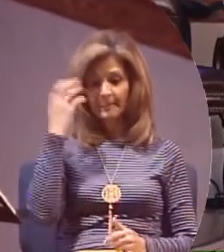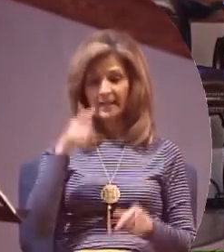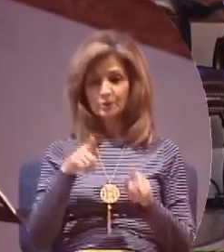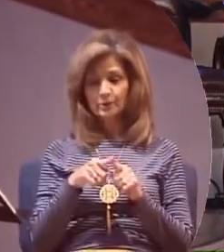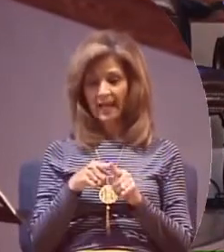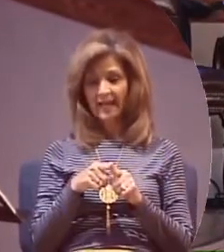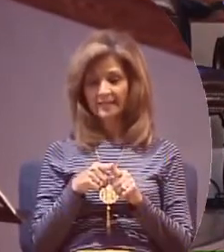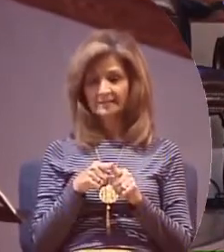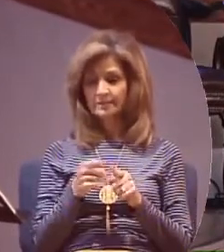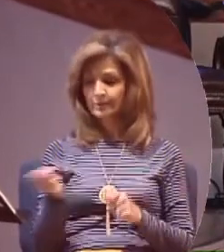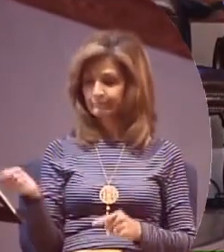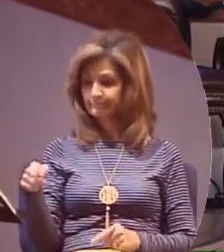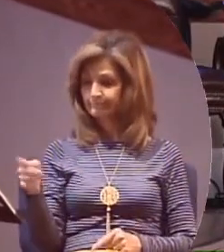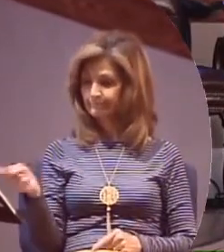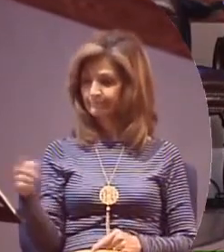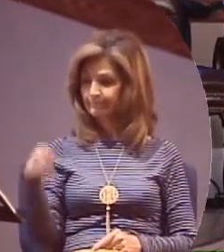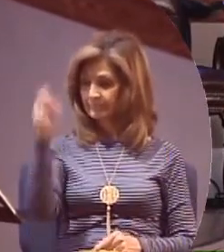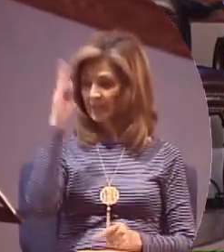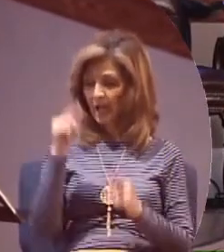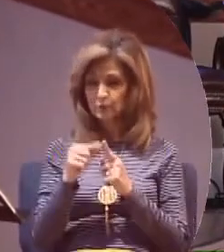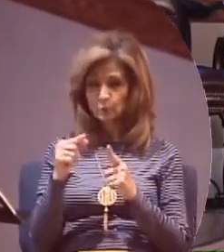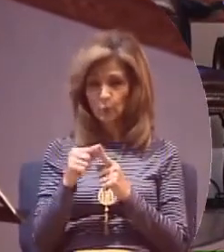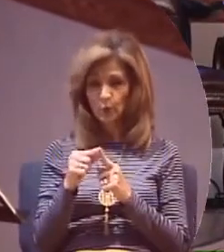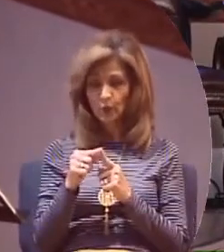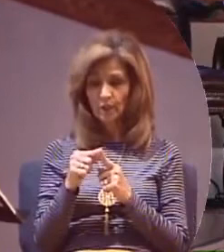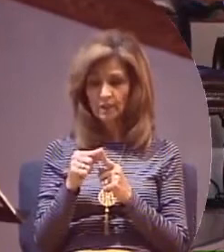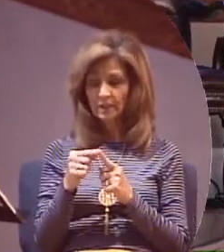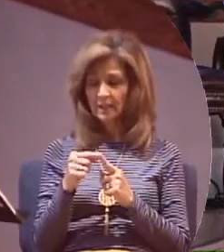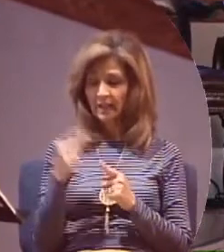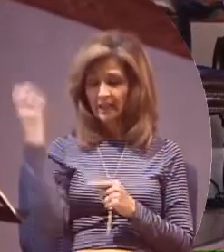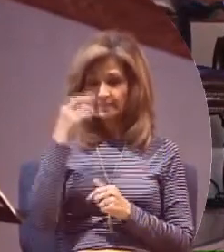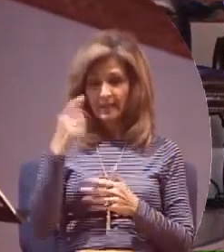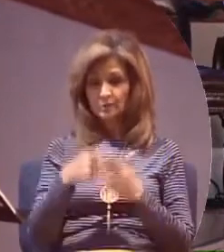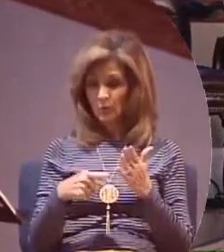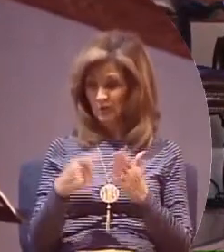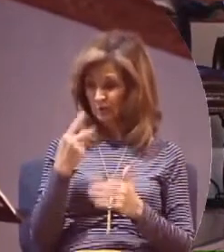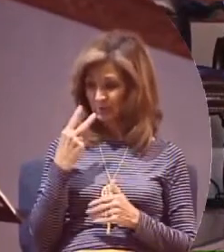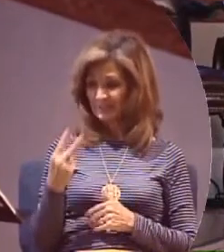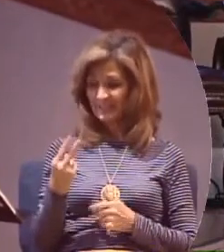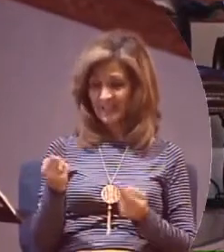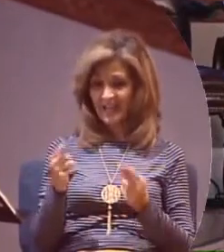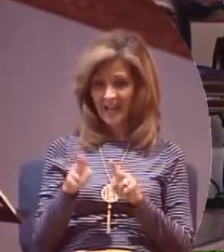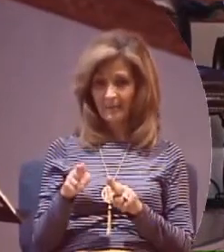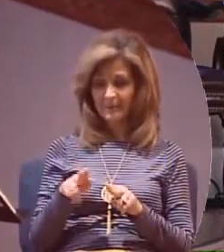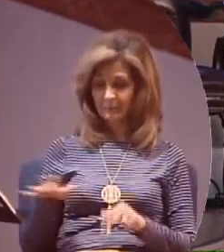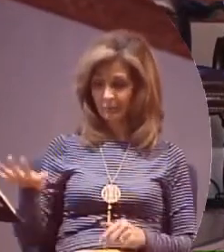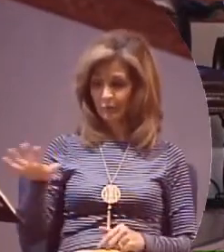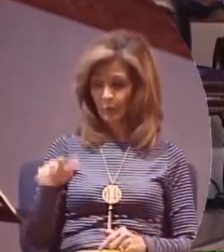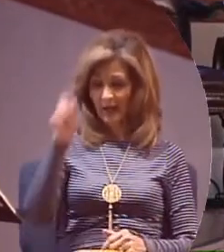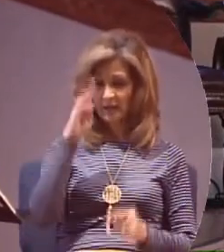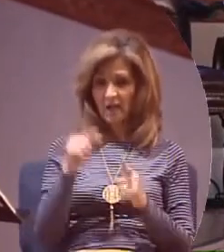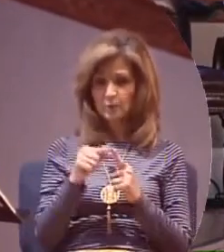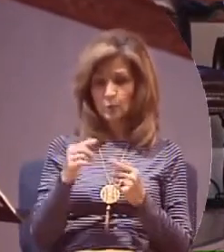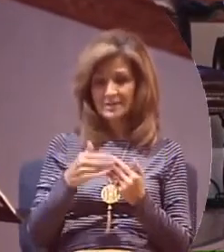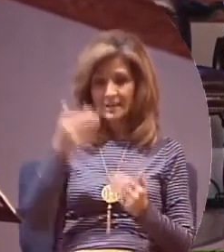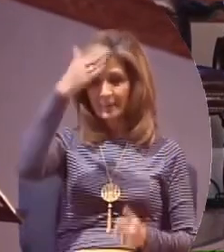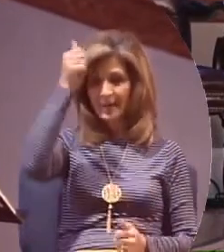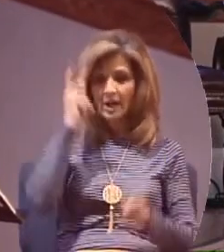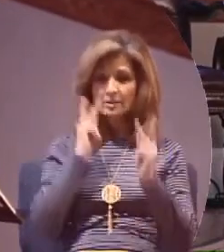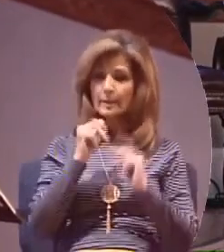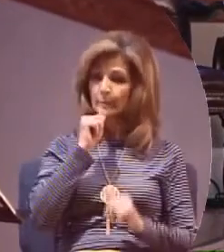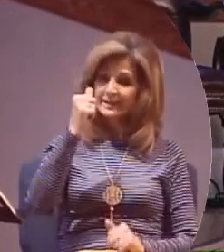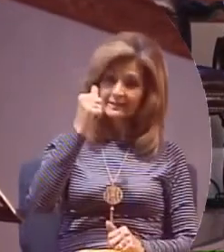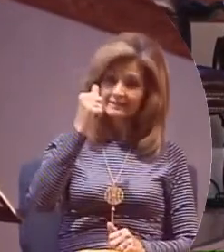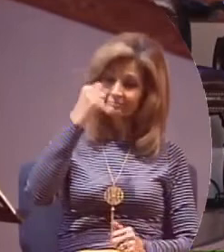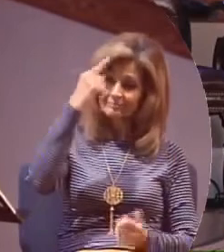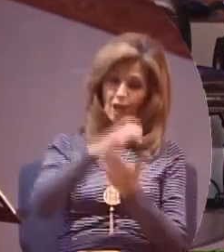turn the pages of God's Word, as you go through the Bible, it's amazing what you find happen throughout the Word of God simply because people didn't trust